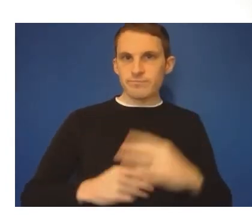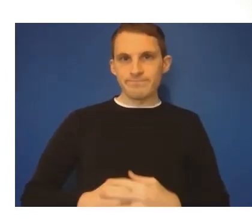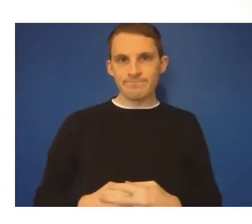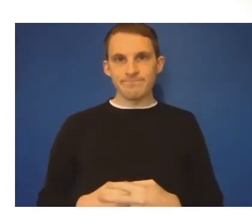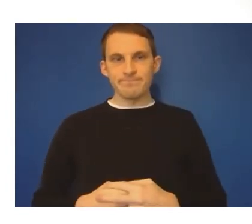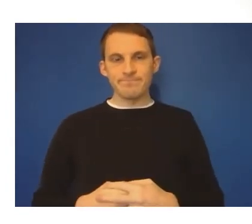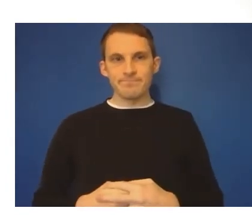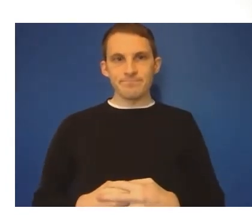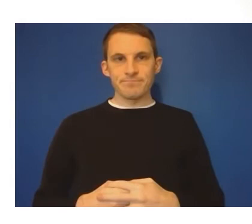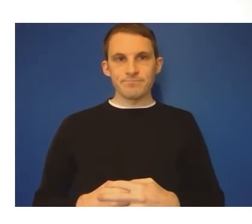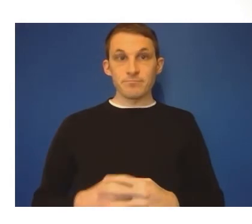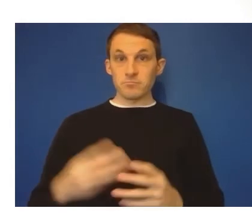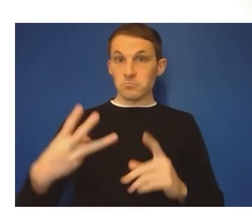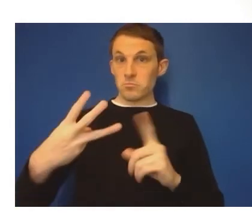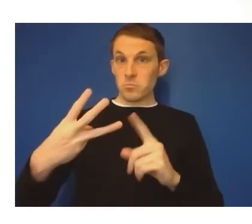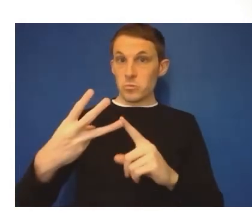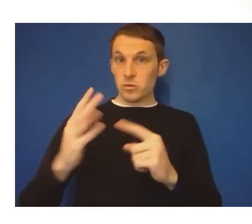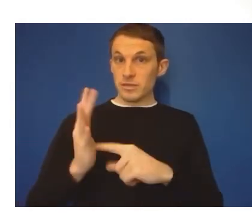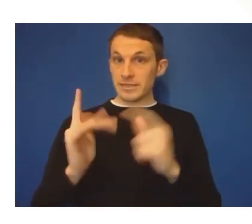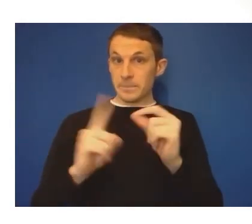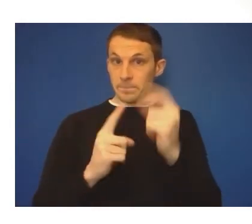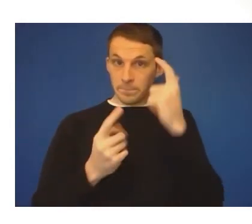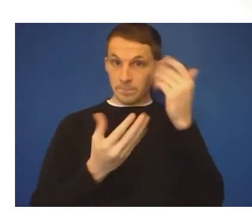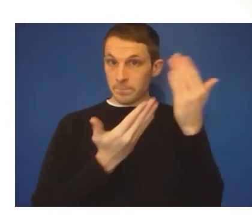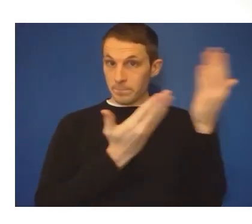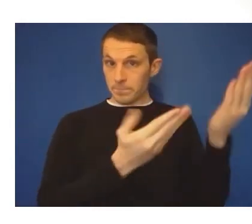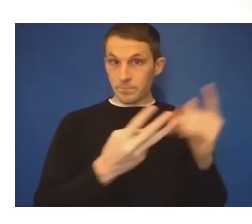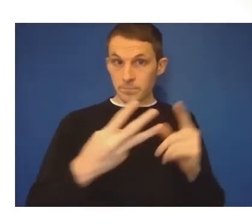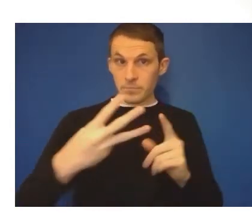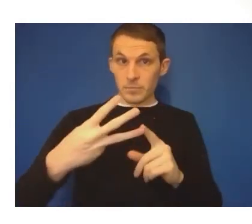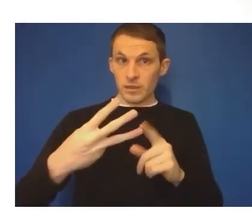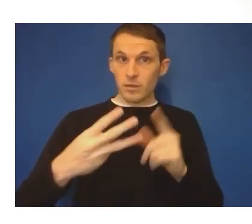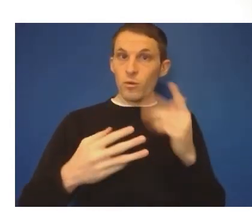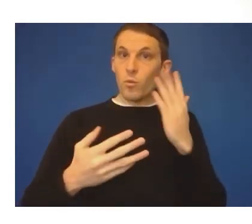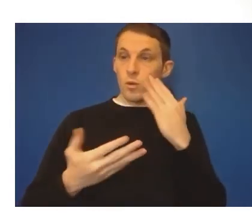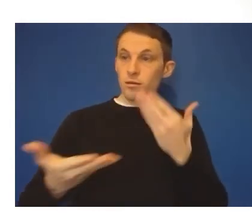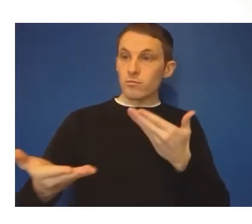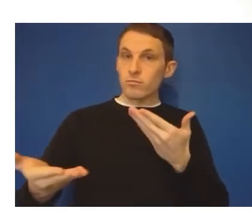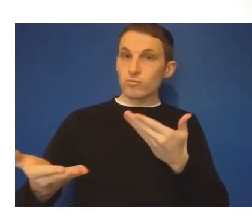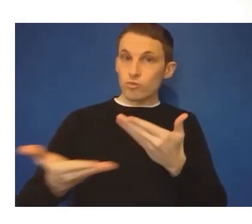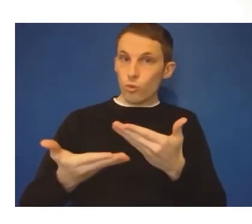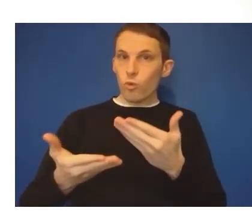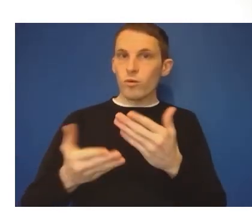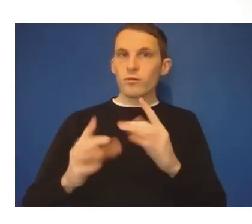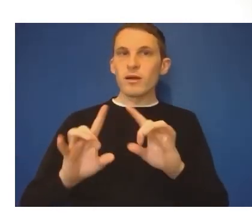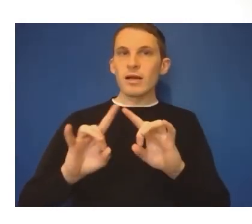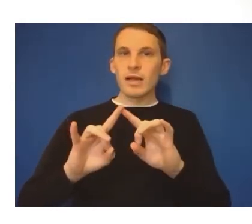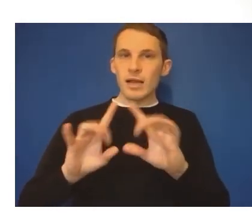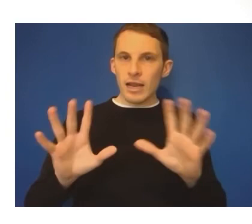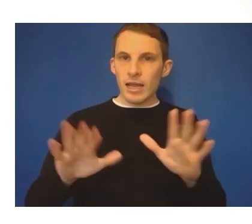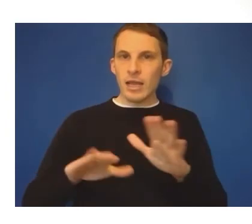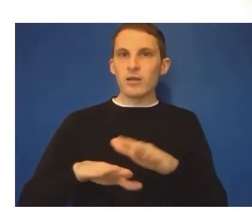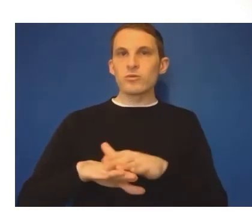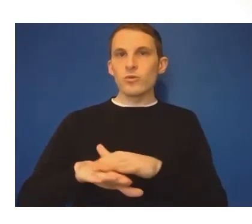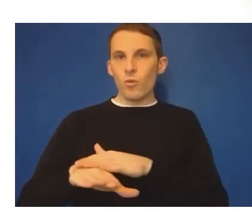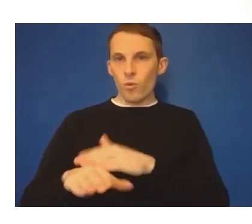The third tip is to speak clearly and don't rush. So improving the capacity of staff to communicate with consumers